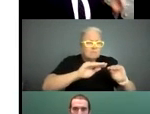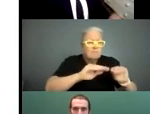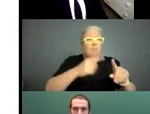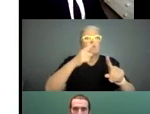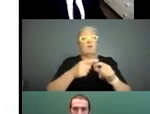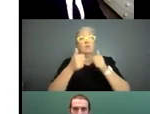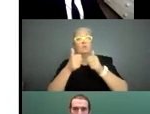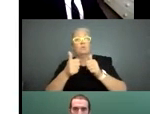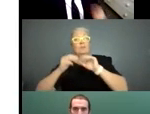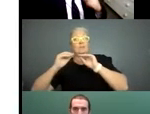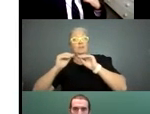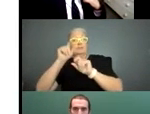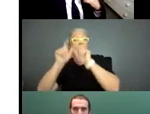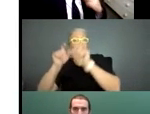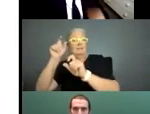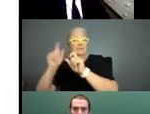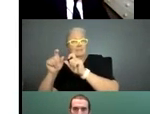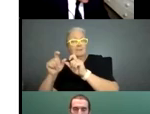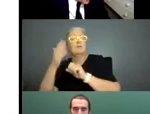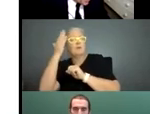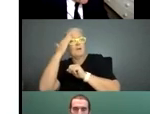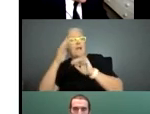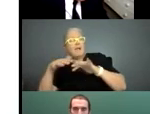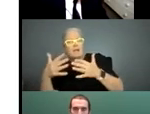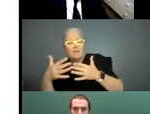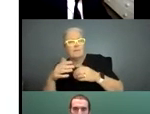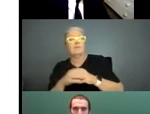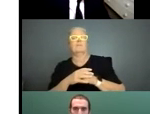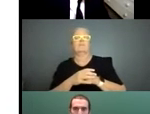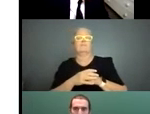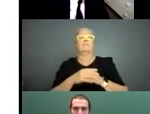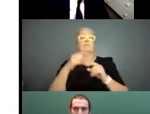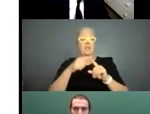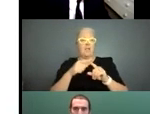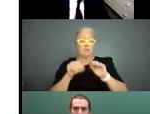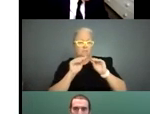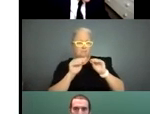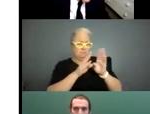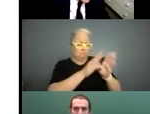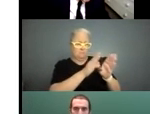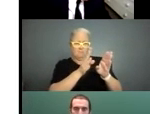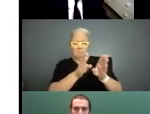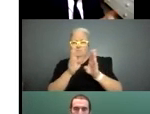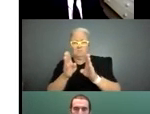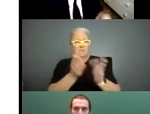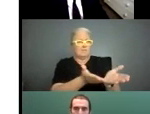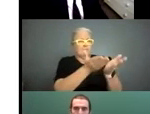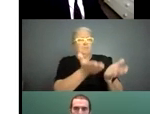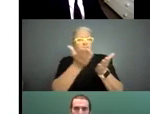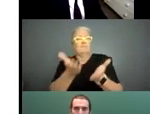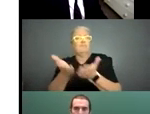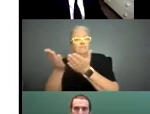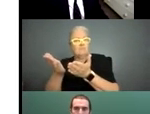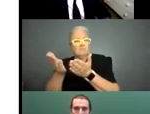most importantly, quality education requiring rigor, effort for each child to achieve their potential. Not the same, but each child